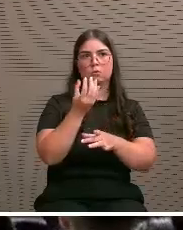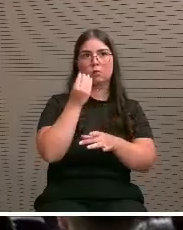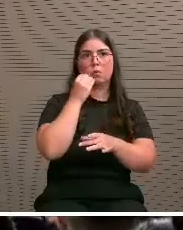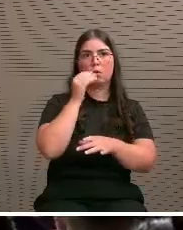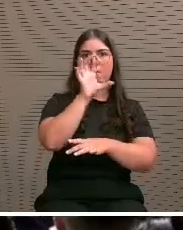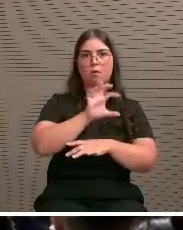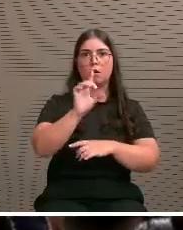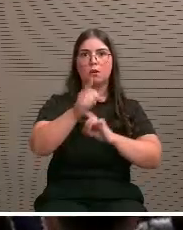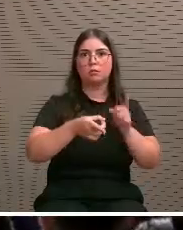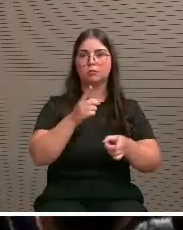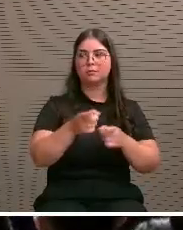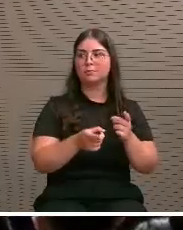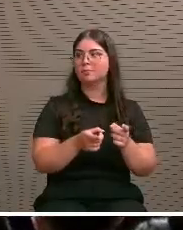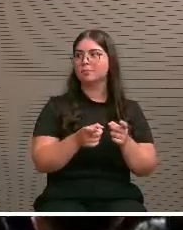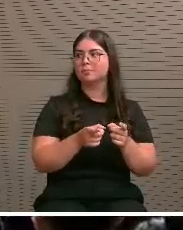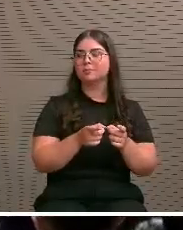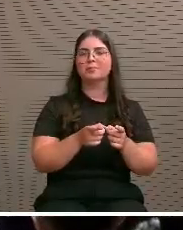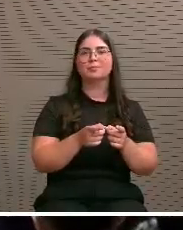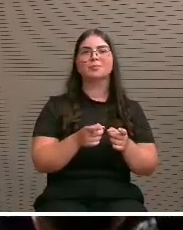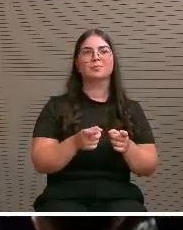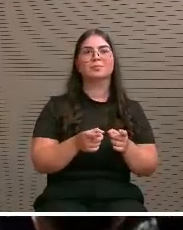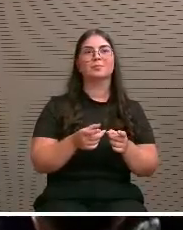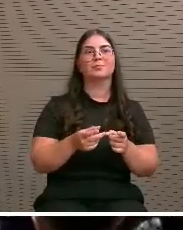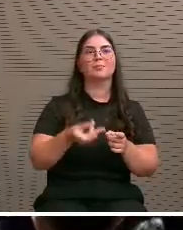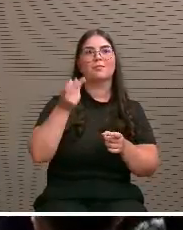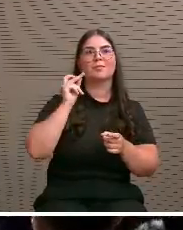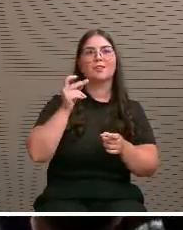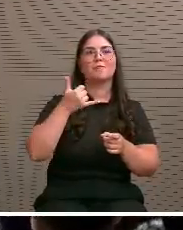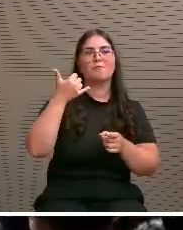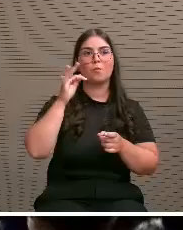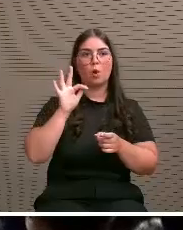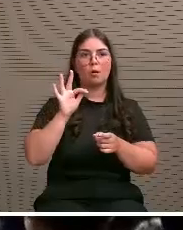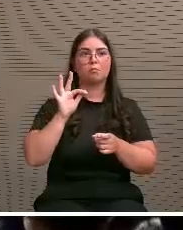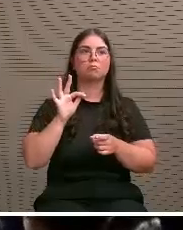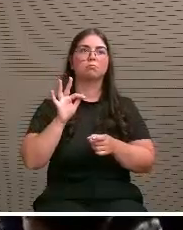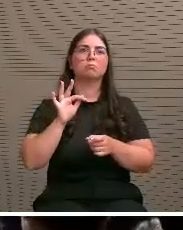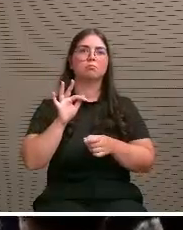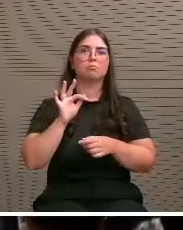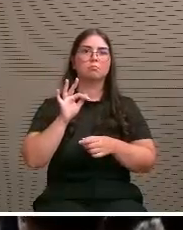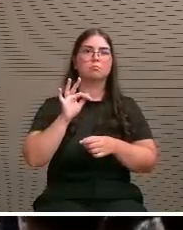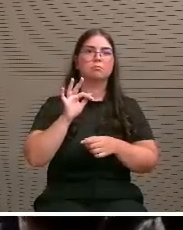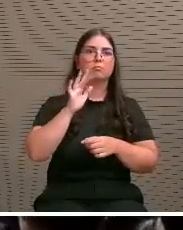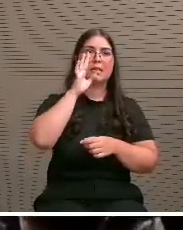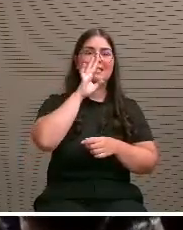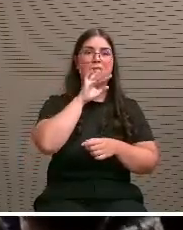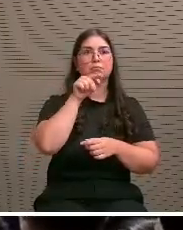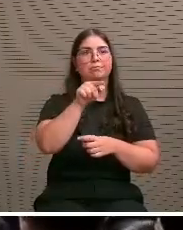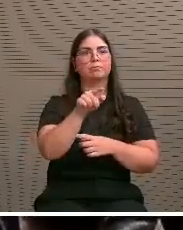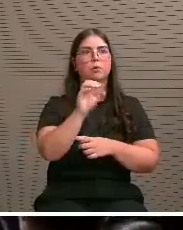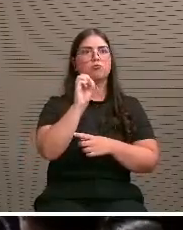1999, it's 24 years ago. If this was not a GMO, this would have been in commercial production